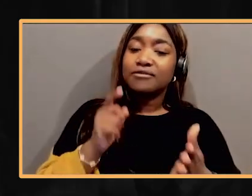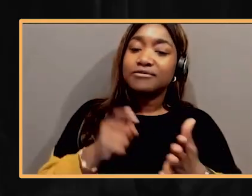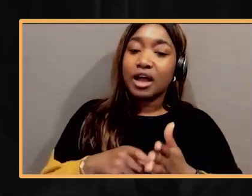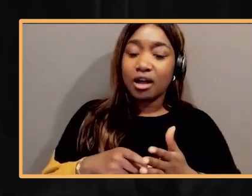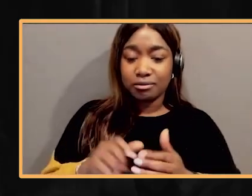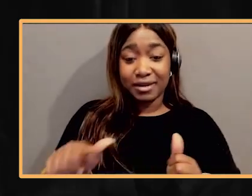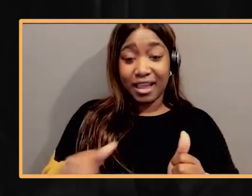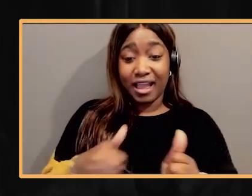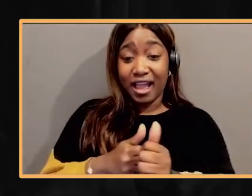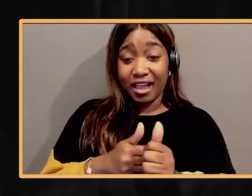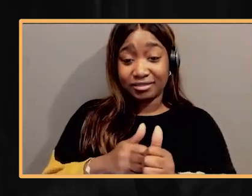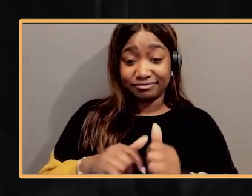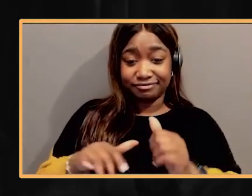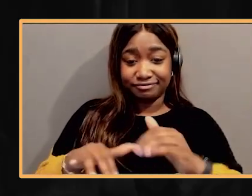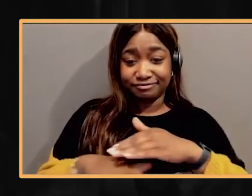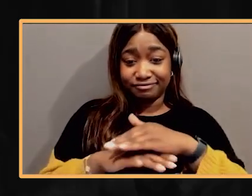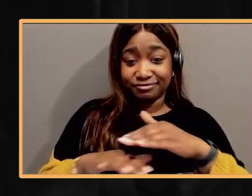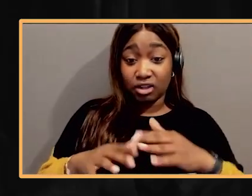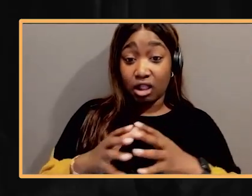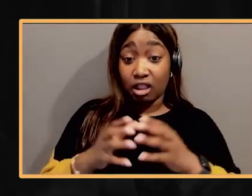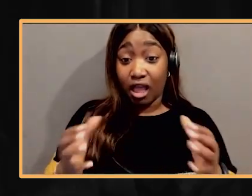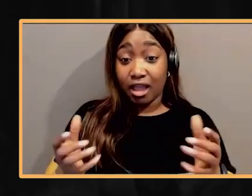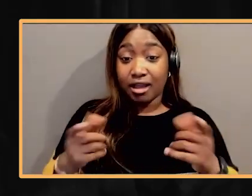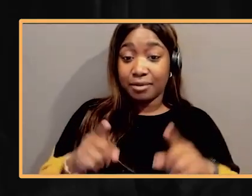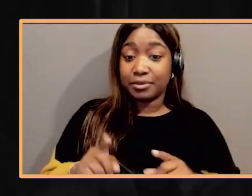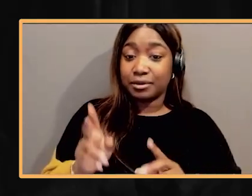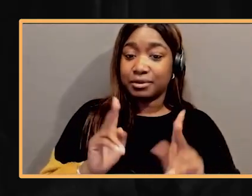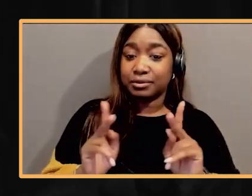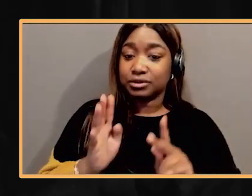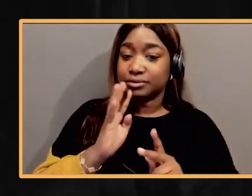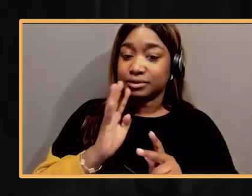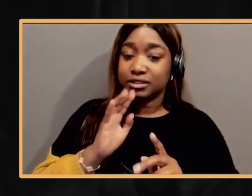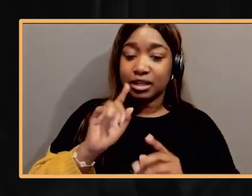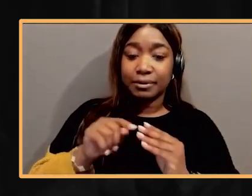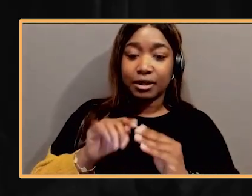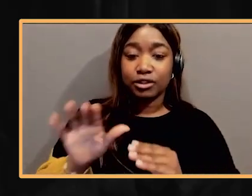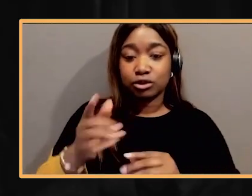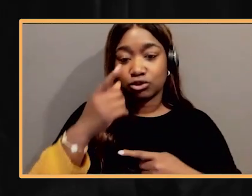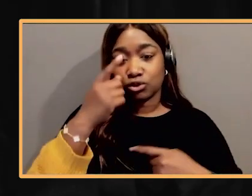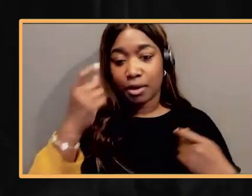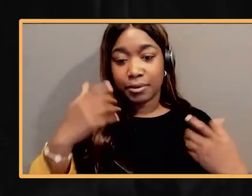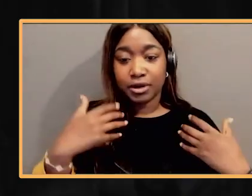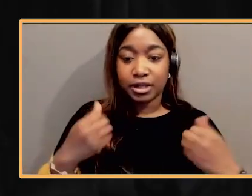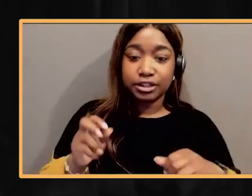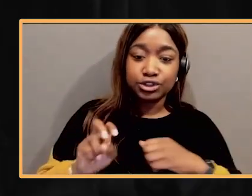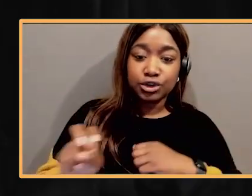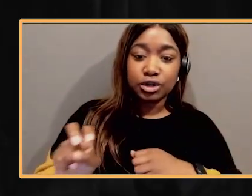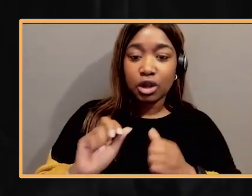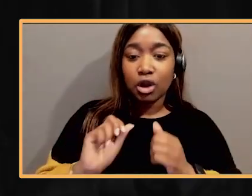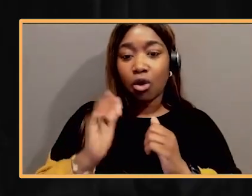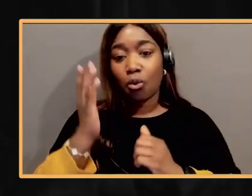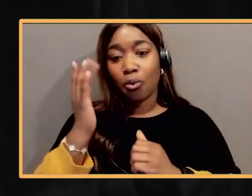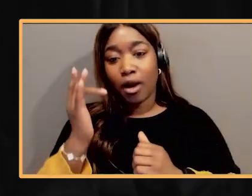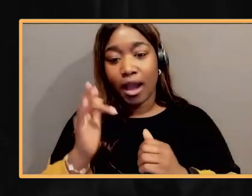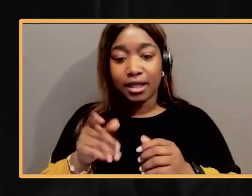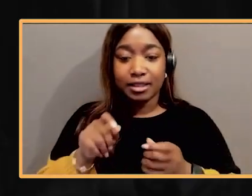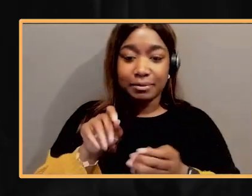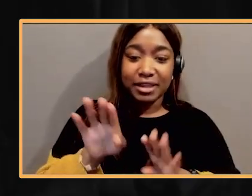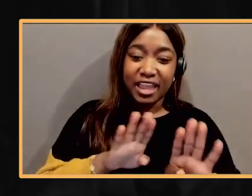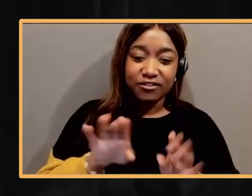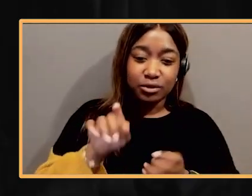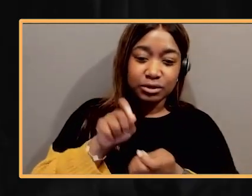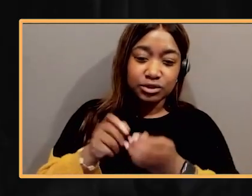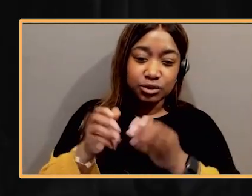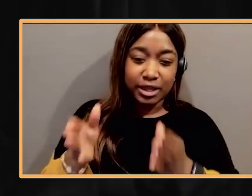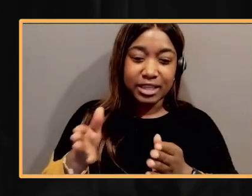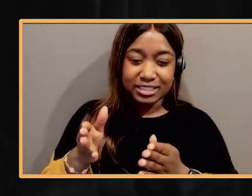lot of this, when people are speaking to their own trauma or their own healing journey or why they behave in particular ways, that there's a really